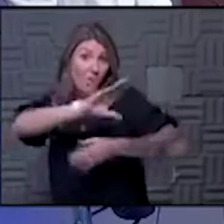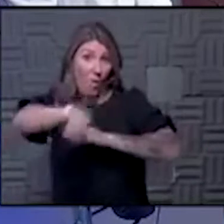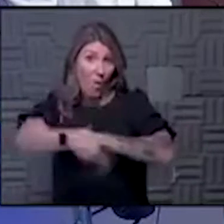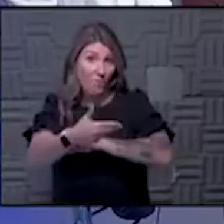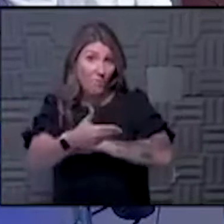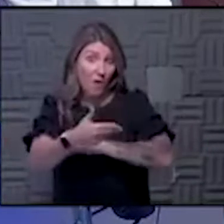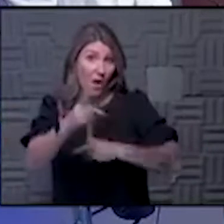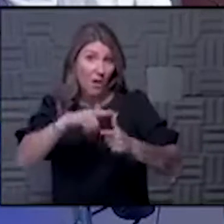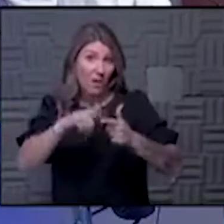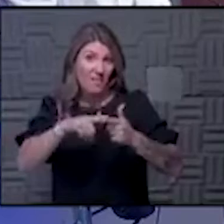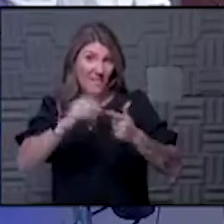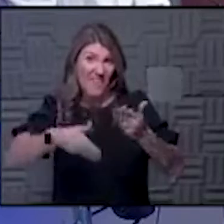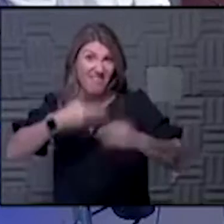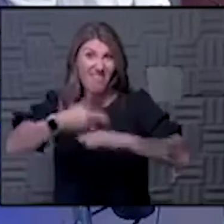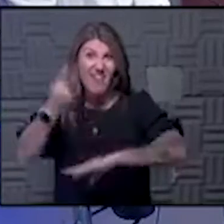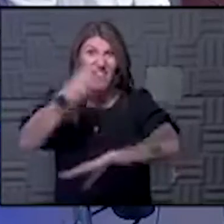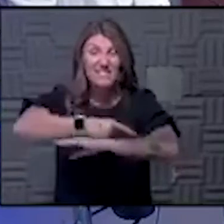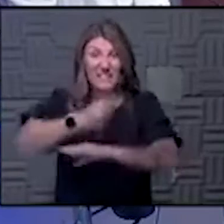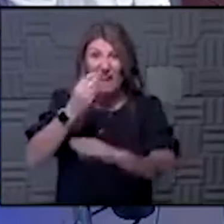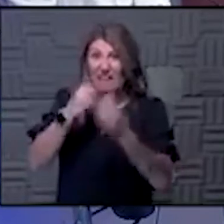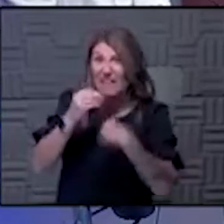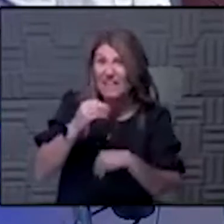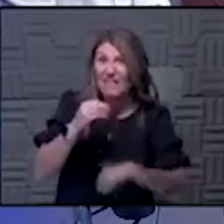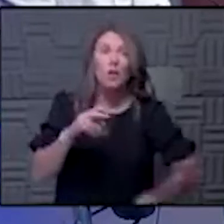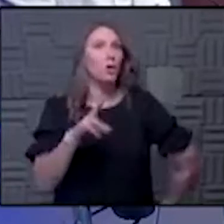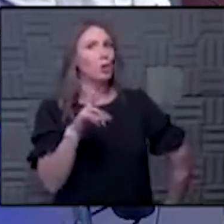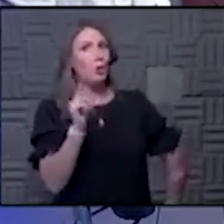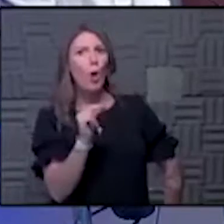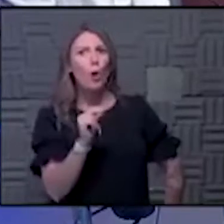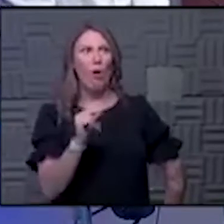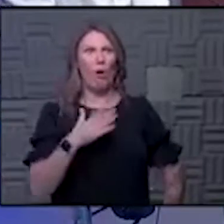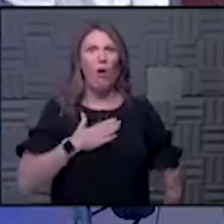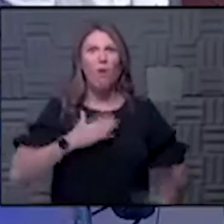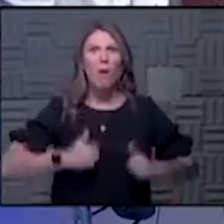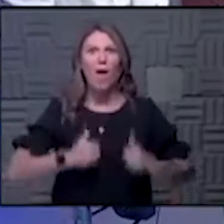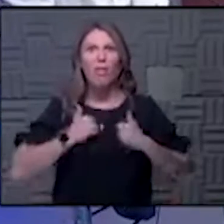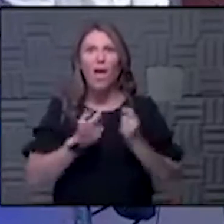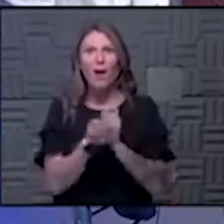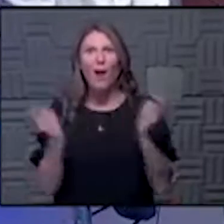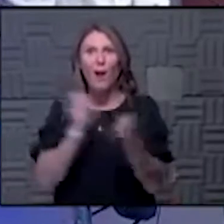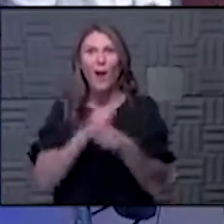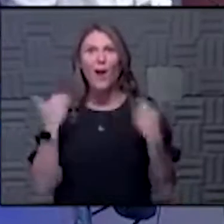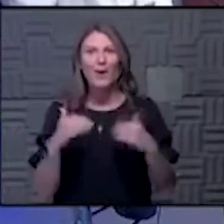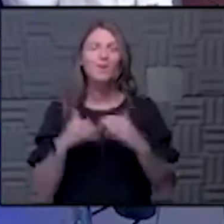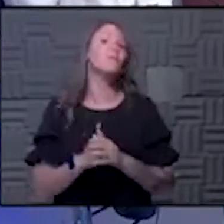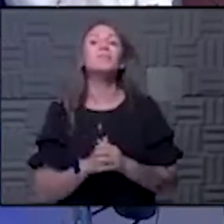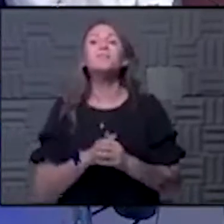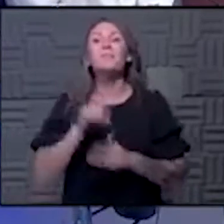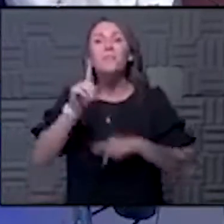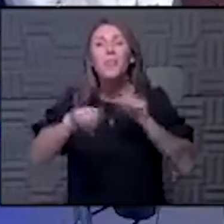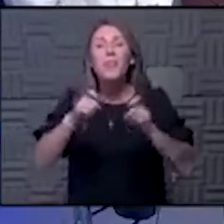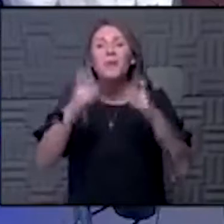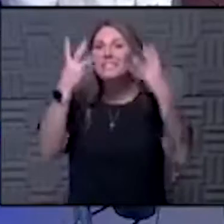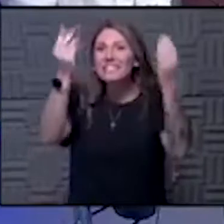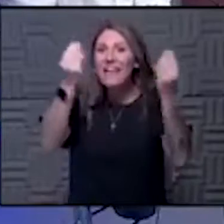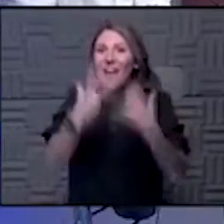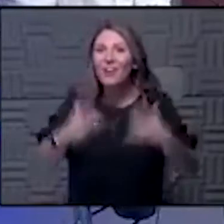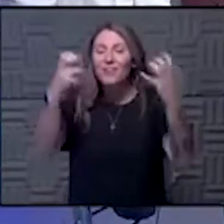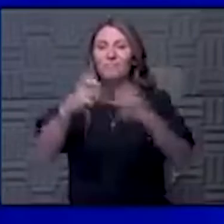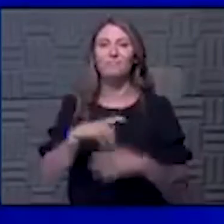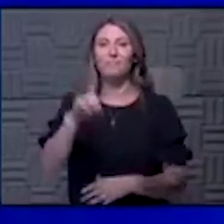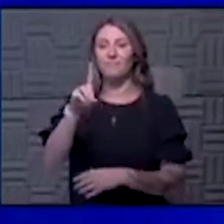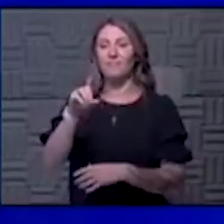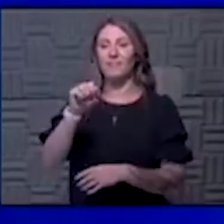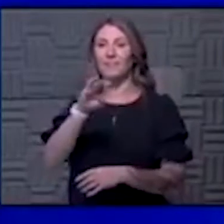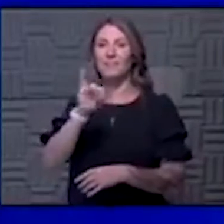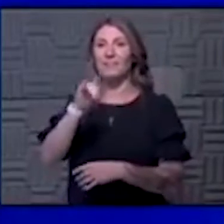Better safe No. than sorry. Dang, okay. I got to change my life. Bob, what questions do we have out there from folks? All right. Well, Debbie is